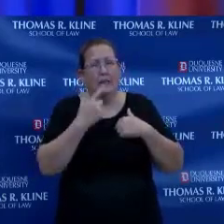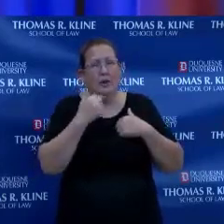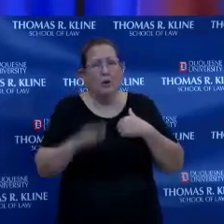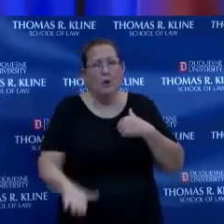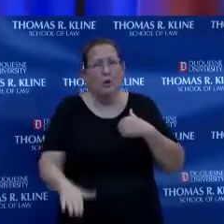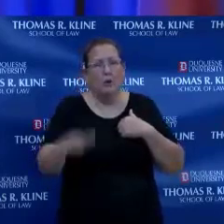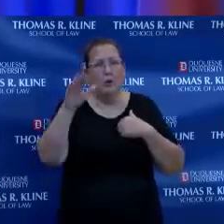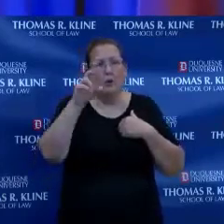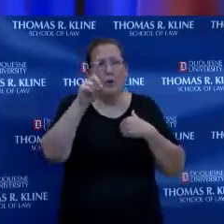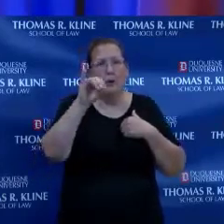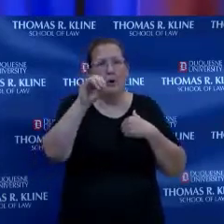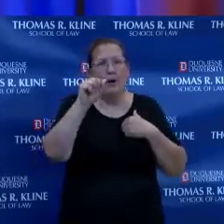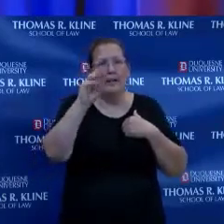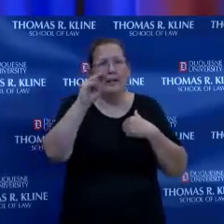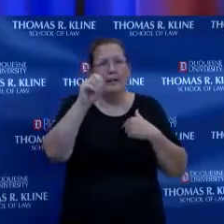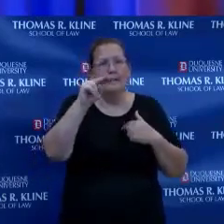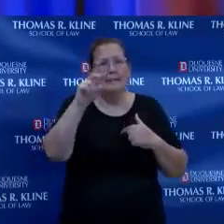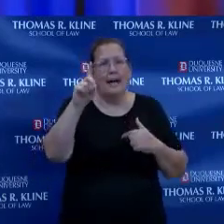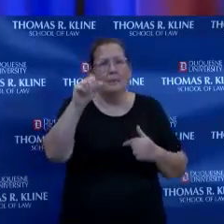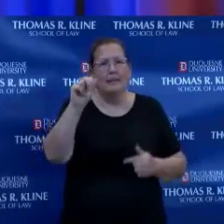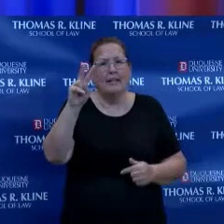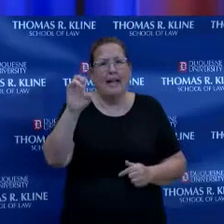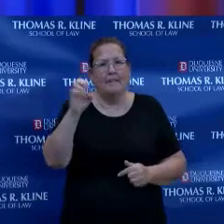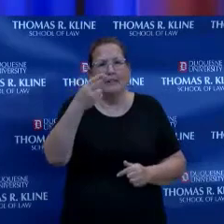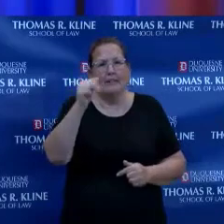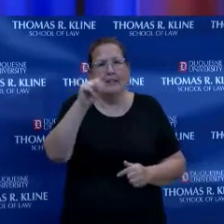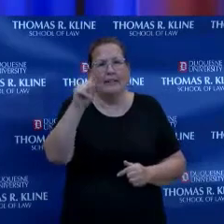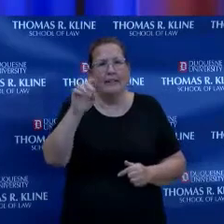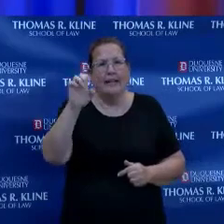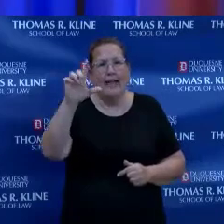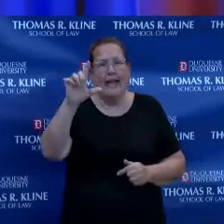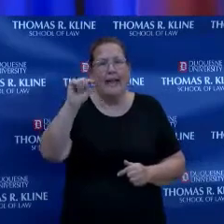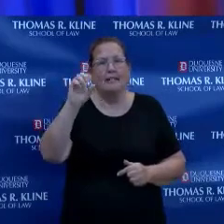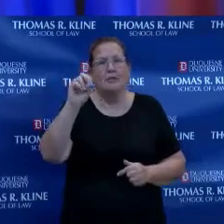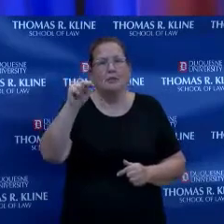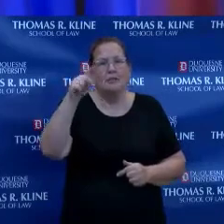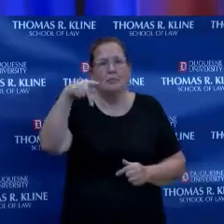Avenue, Diamond and Grant Street, Hazleton, PA.